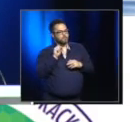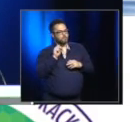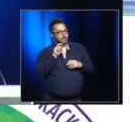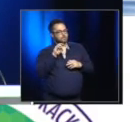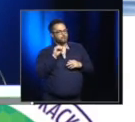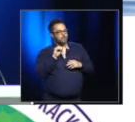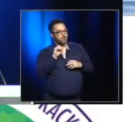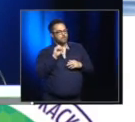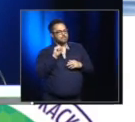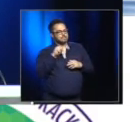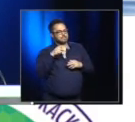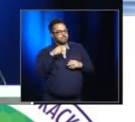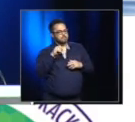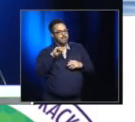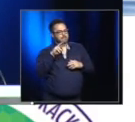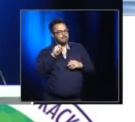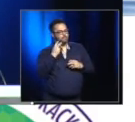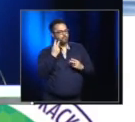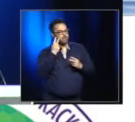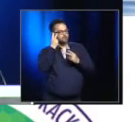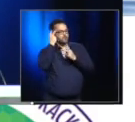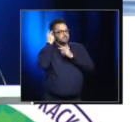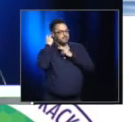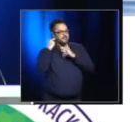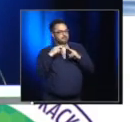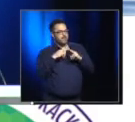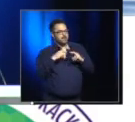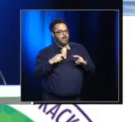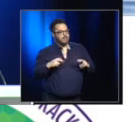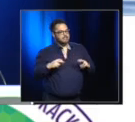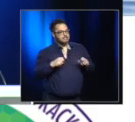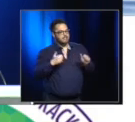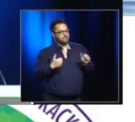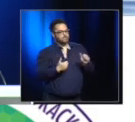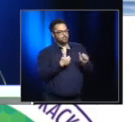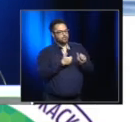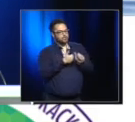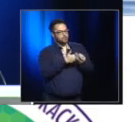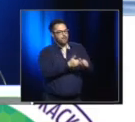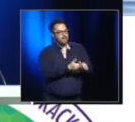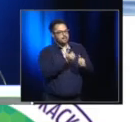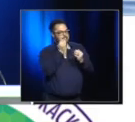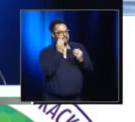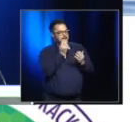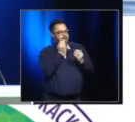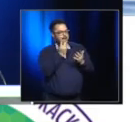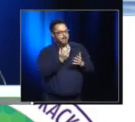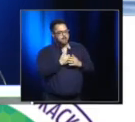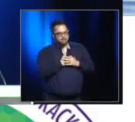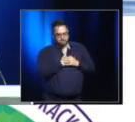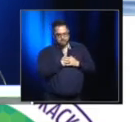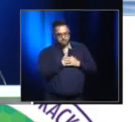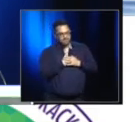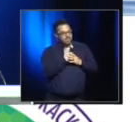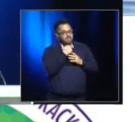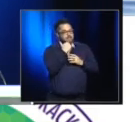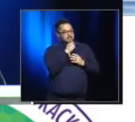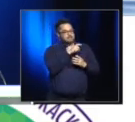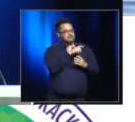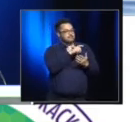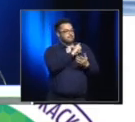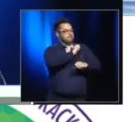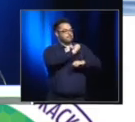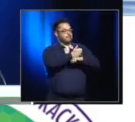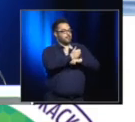Data. It was a SCAR initiative. And this was designed to address a key challenge